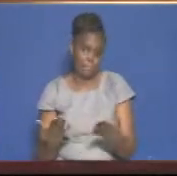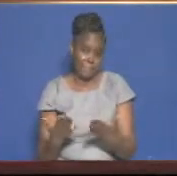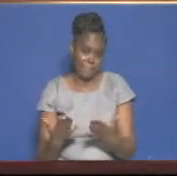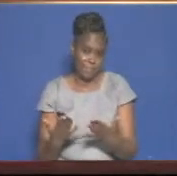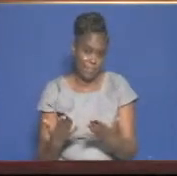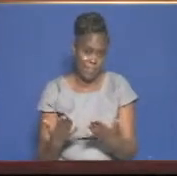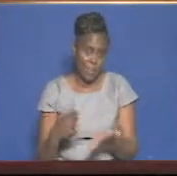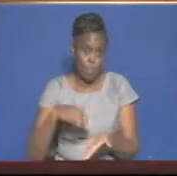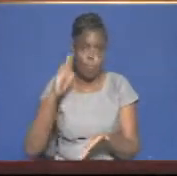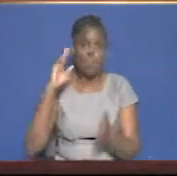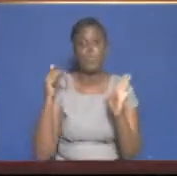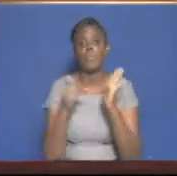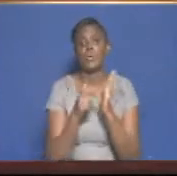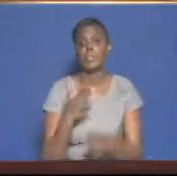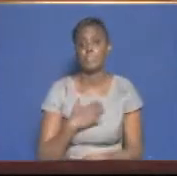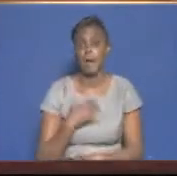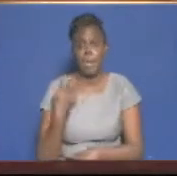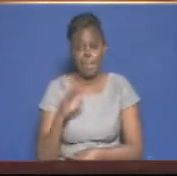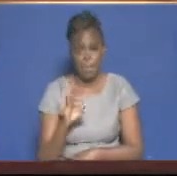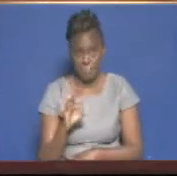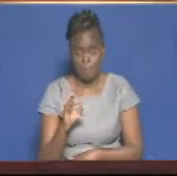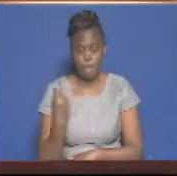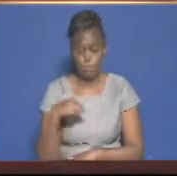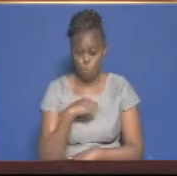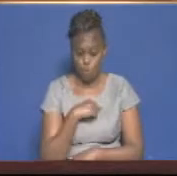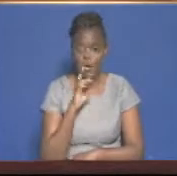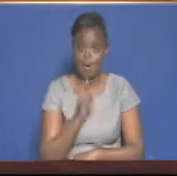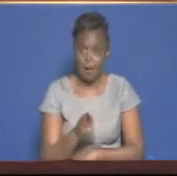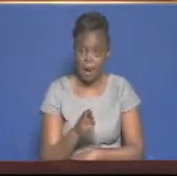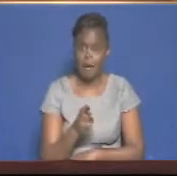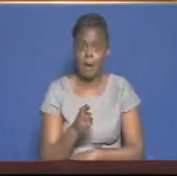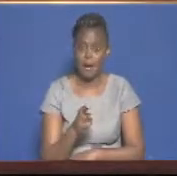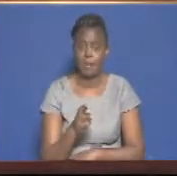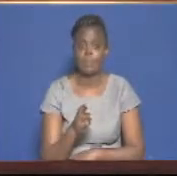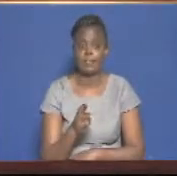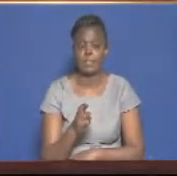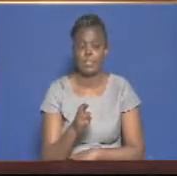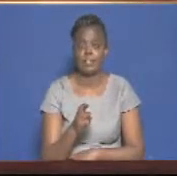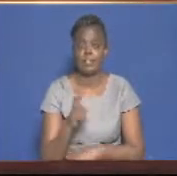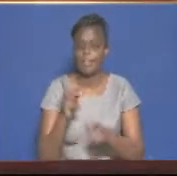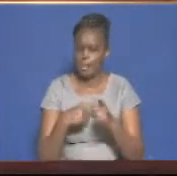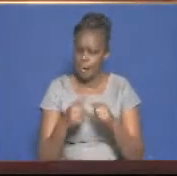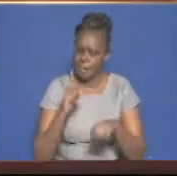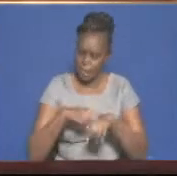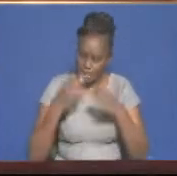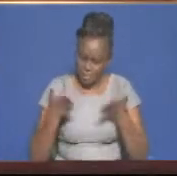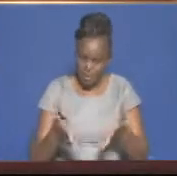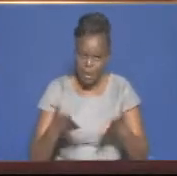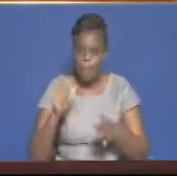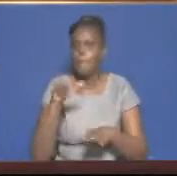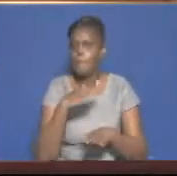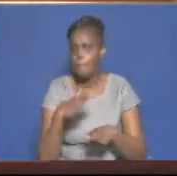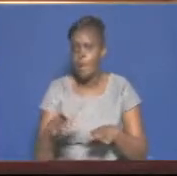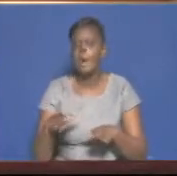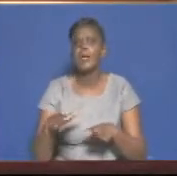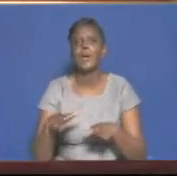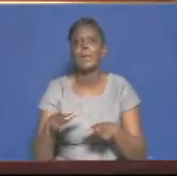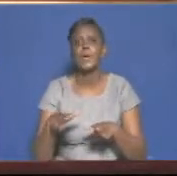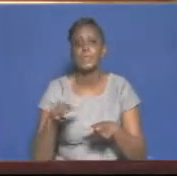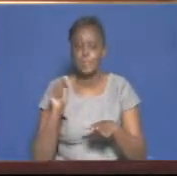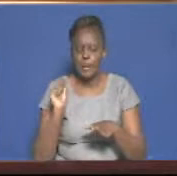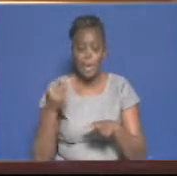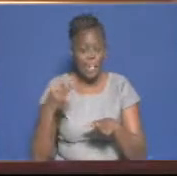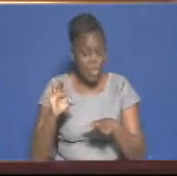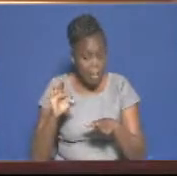all, if we are to respect the law, Mr. Speaker, then this time, this parliament will stand indicted